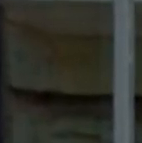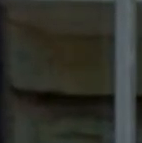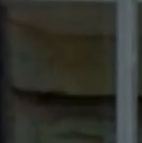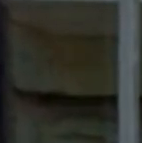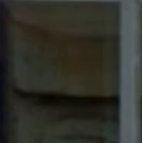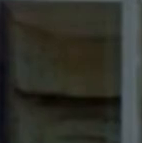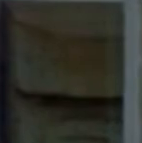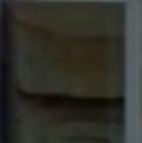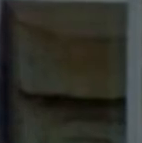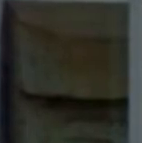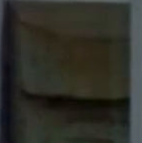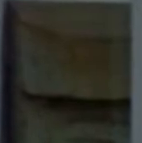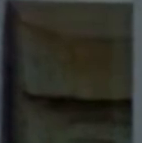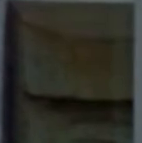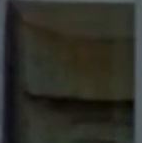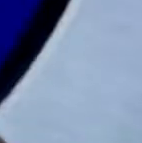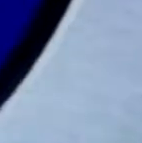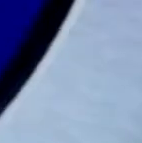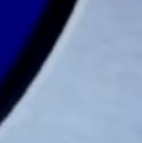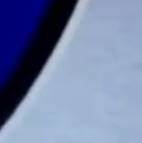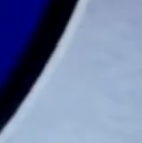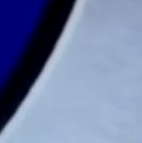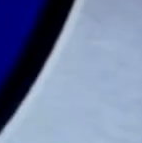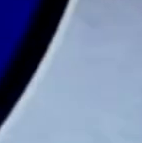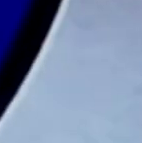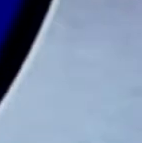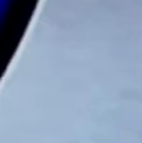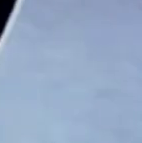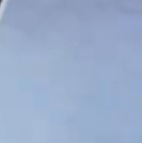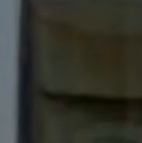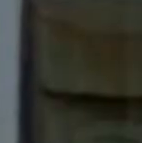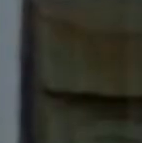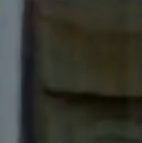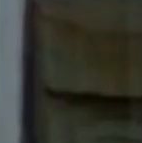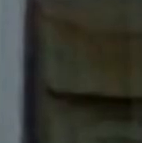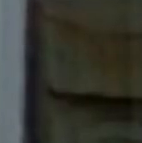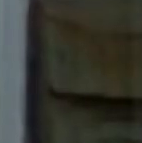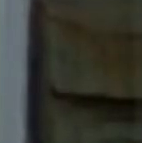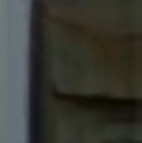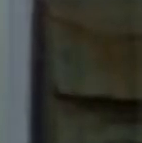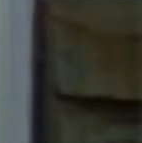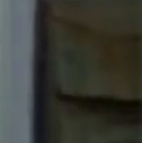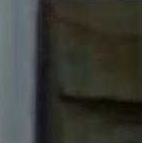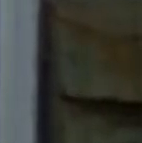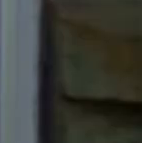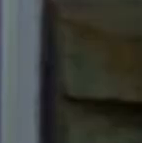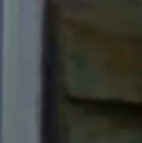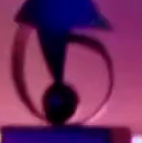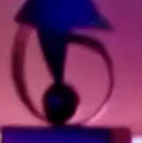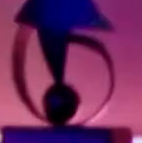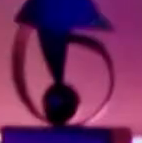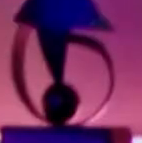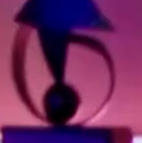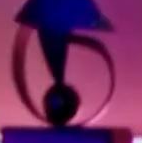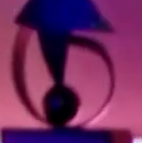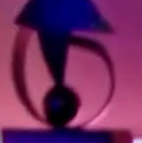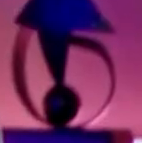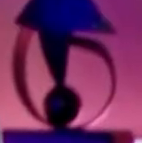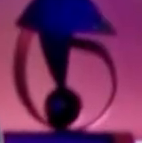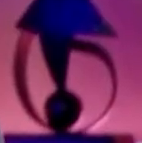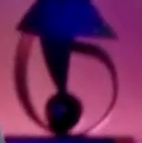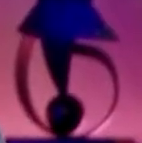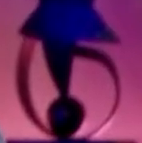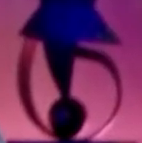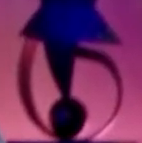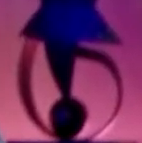used my information to create several other accounts. Wakasambaza pictures and messages all over, pretending it's me. Shortly, there